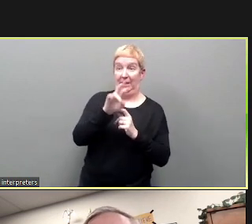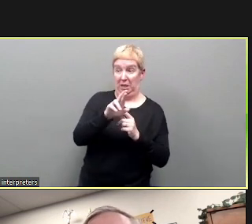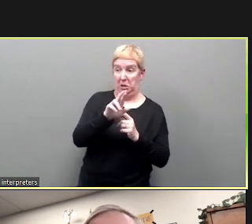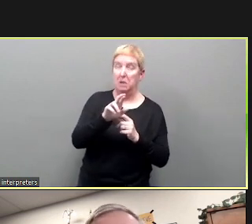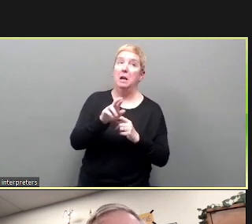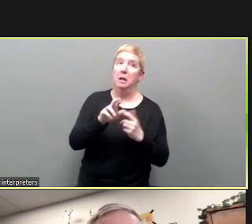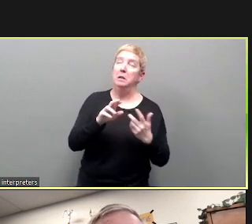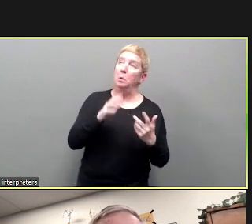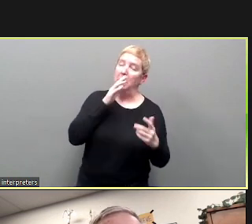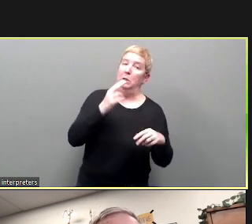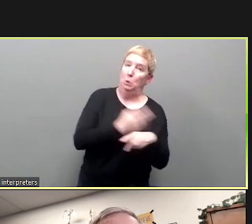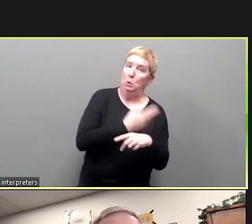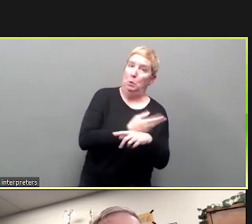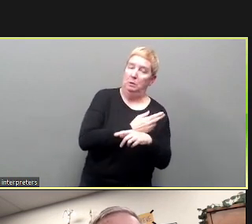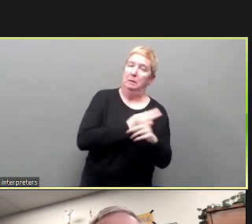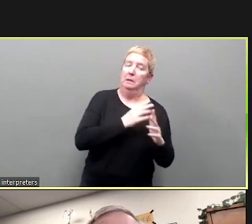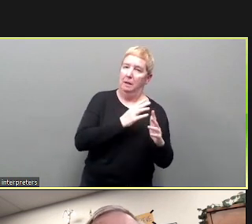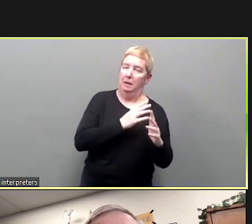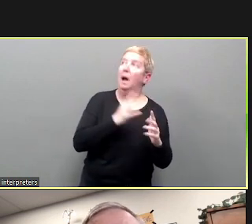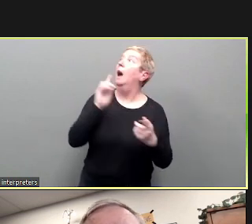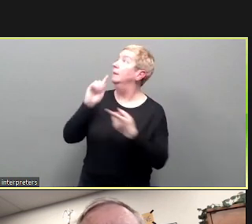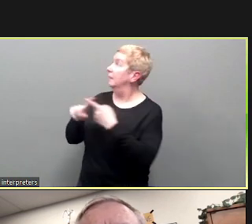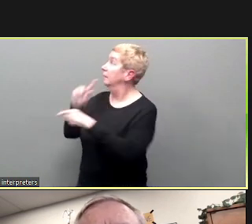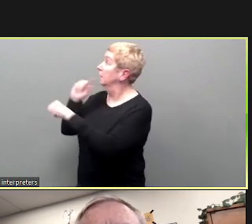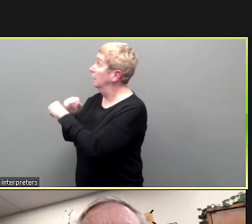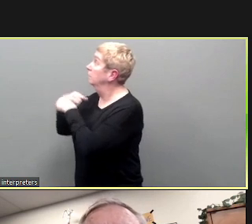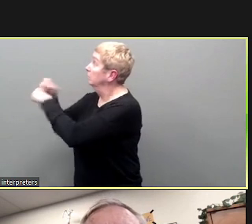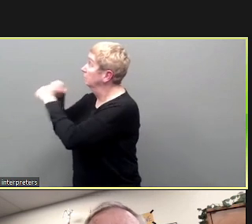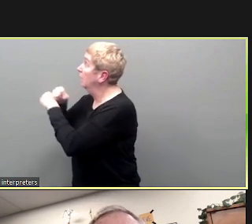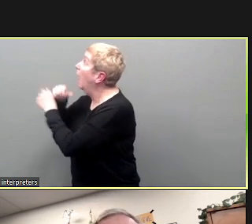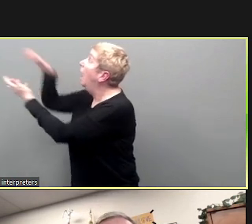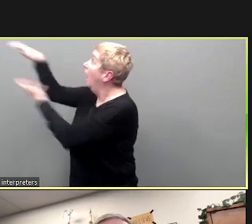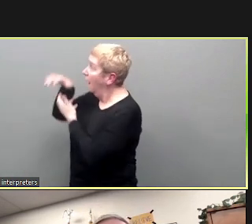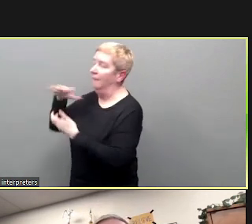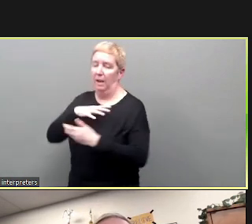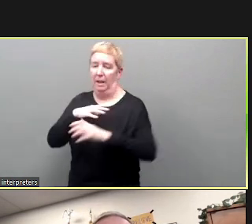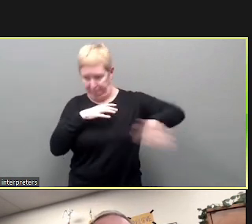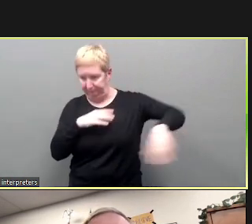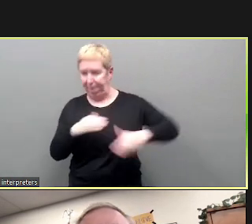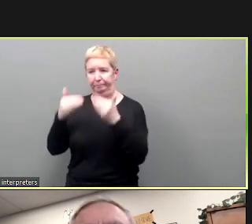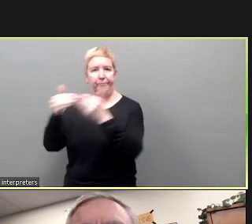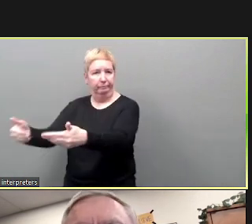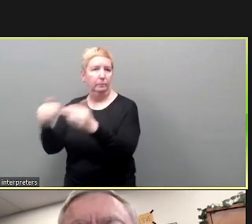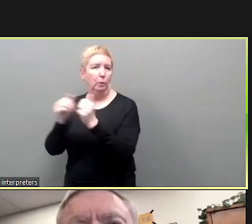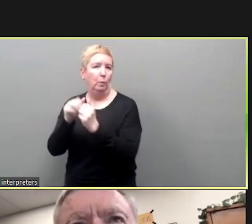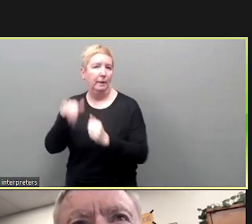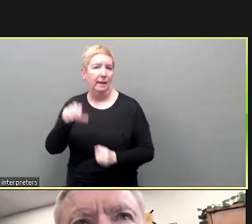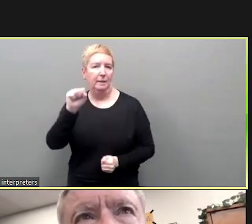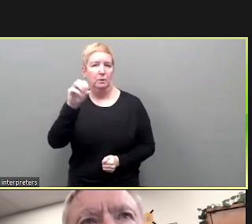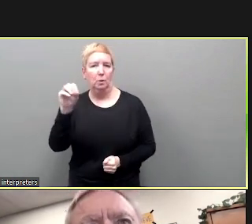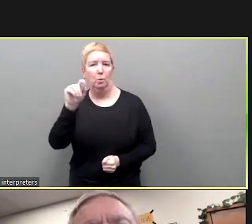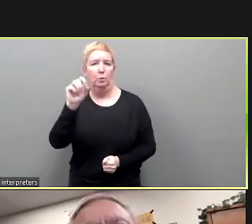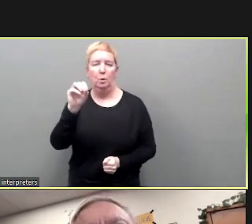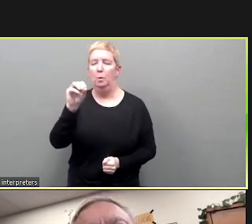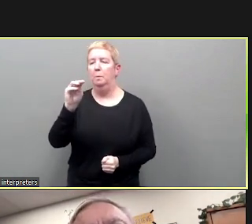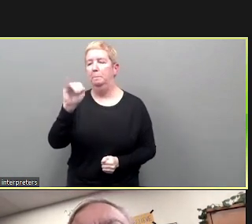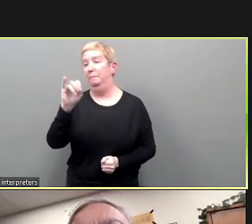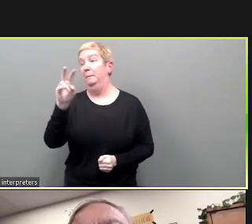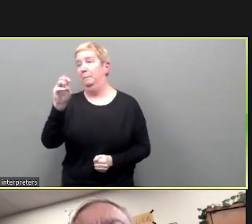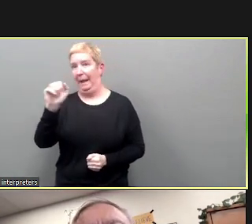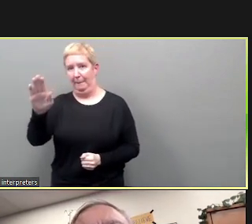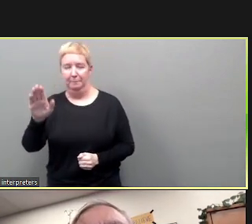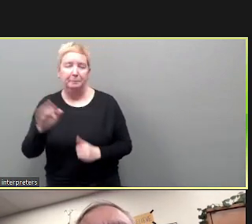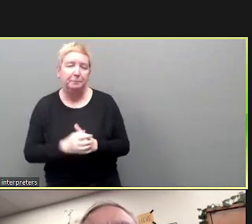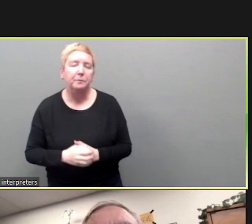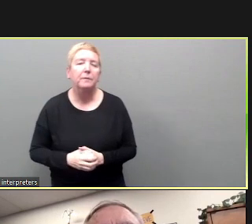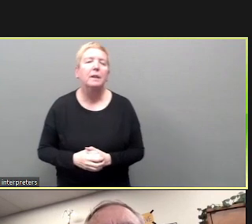that gap until production improves. So this is a really important slide. Other than hospitals, I think this